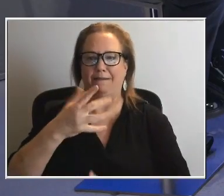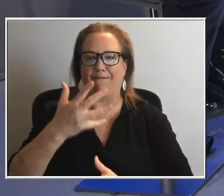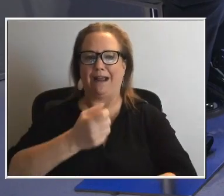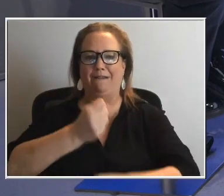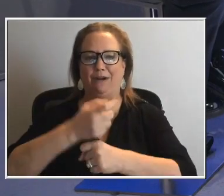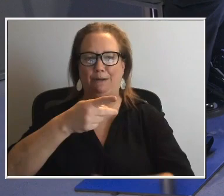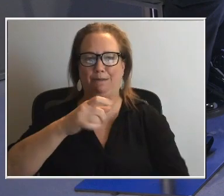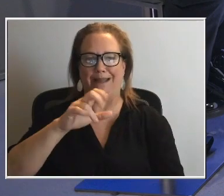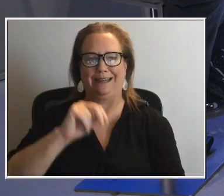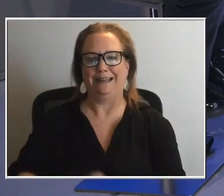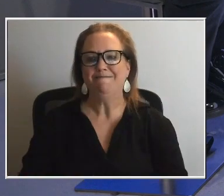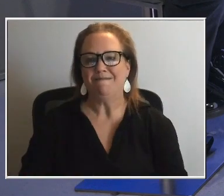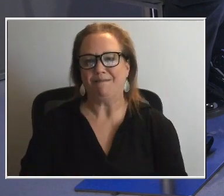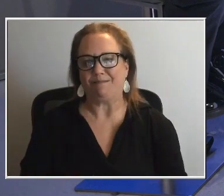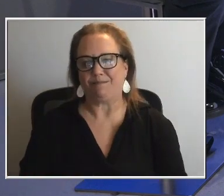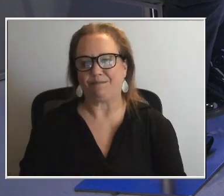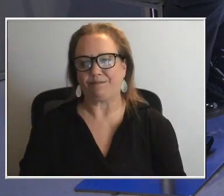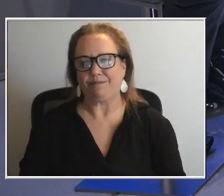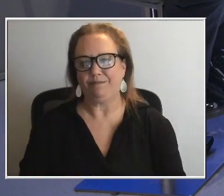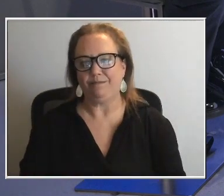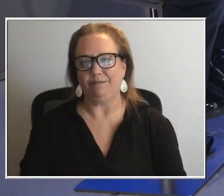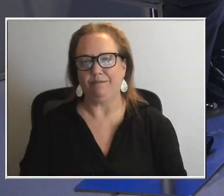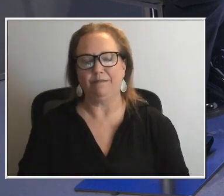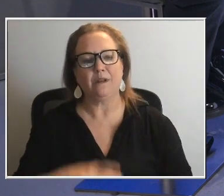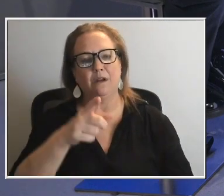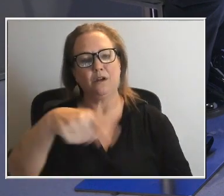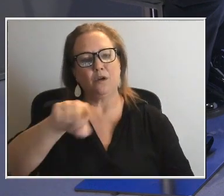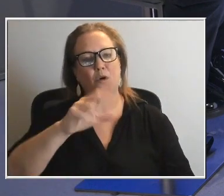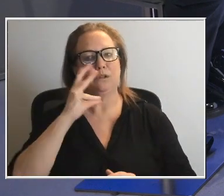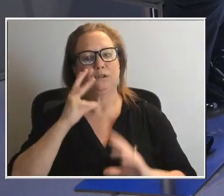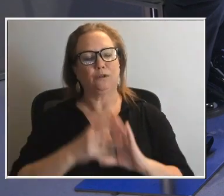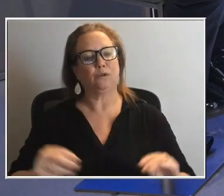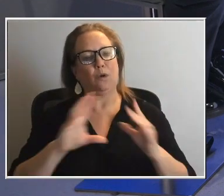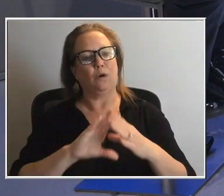you just gave. What's the takeaway from your story, Jason?